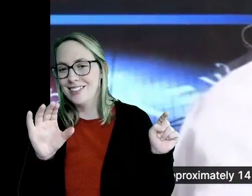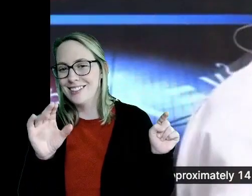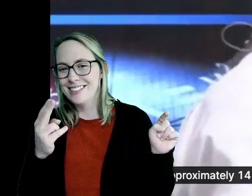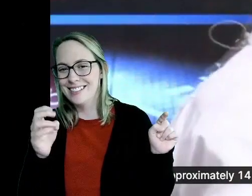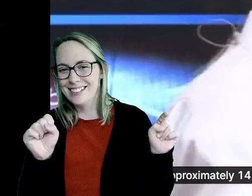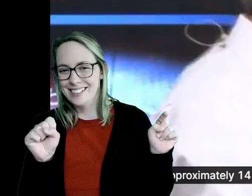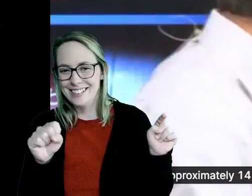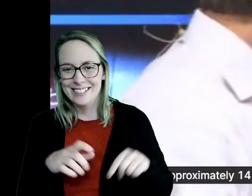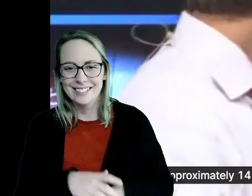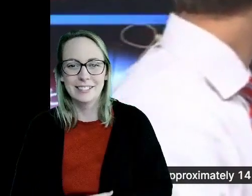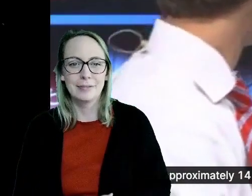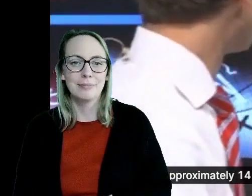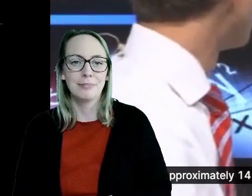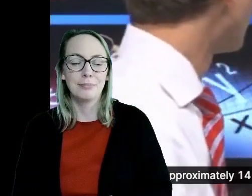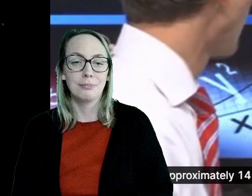So,